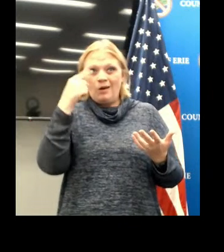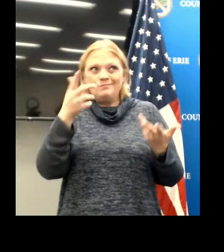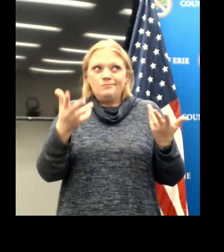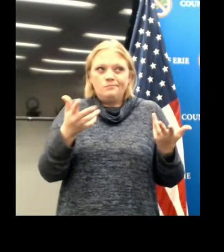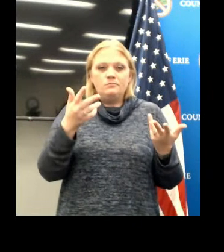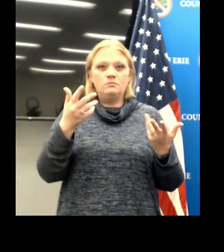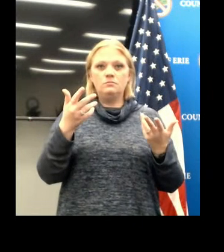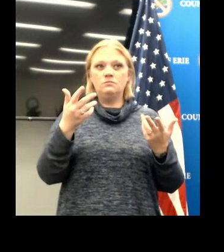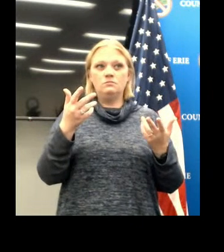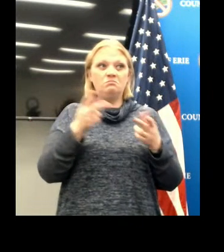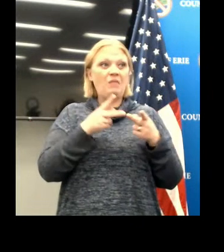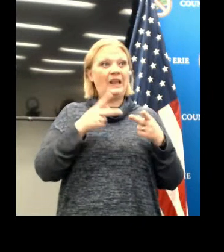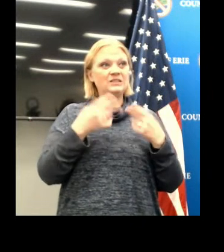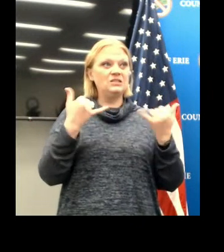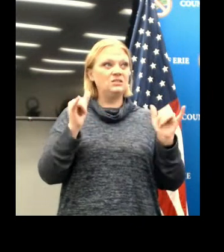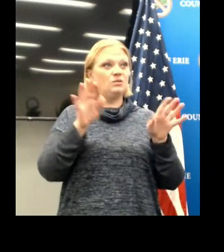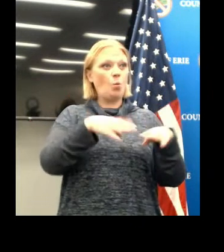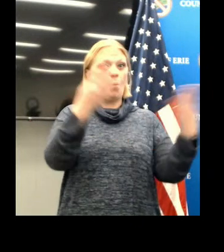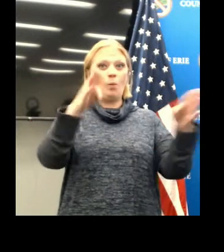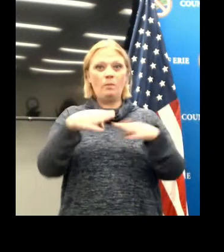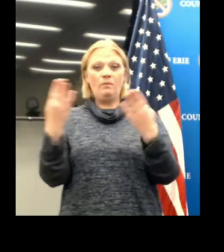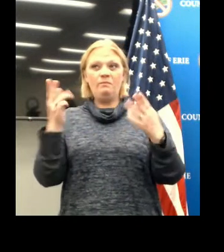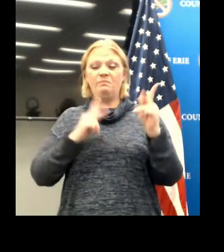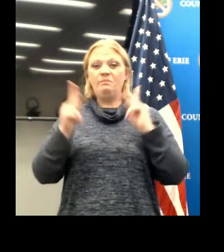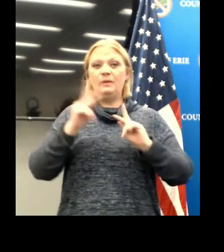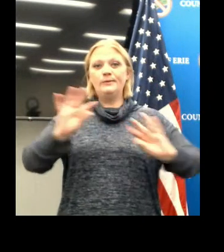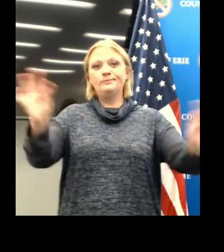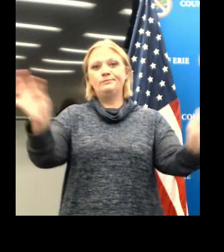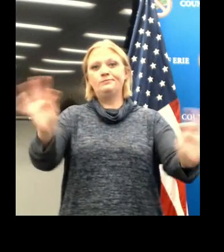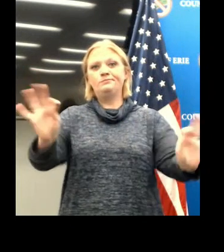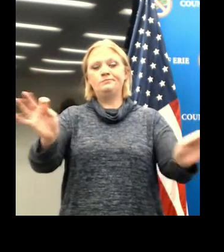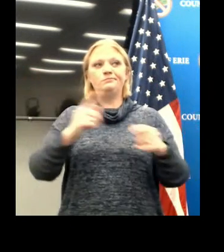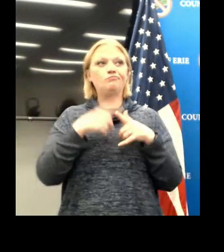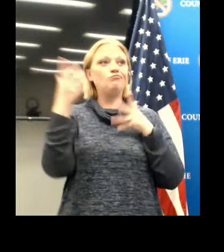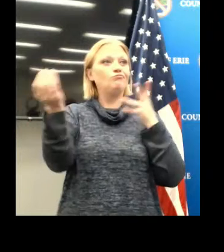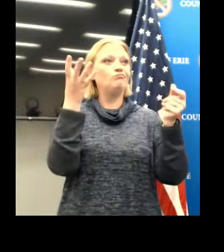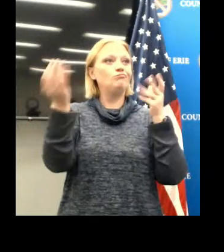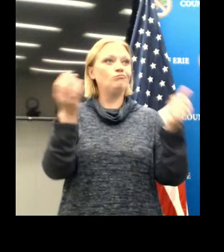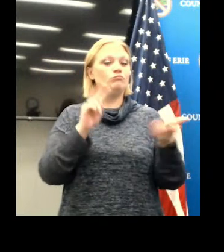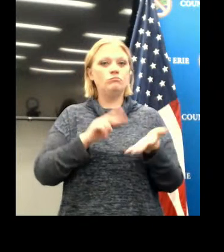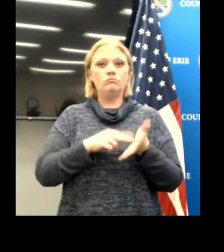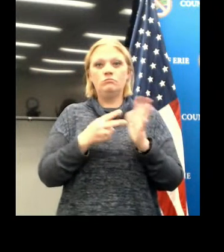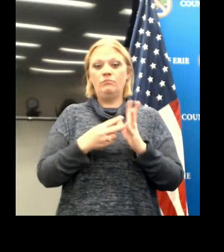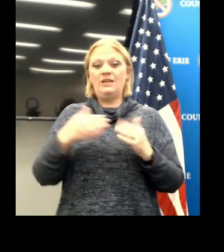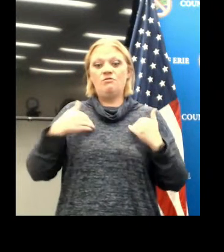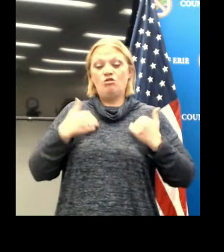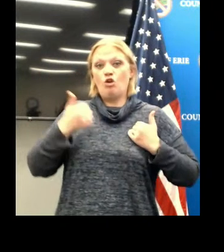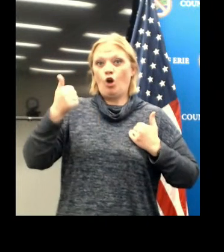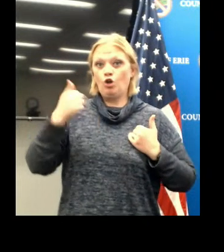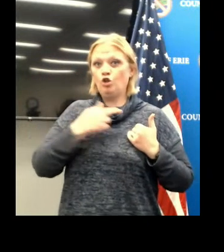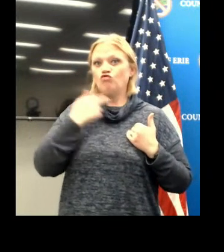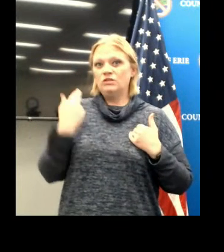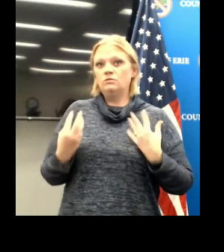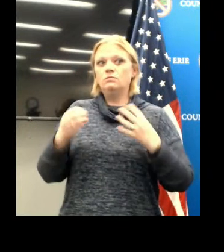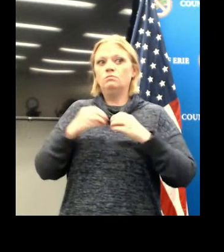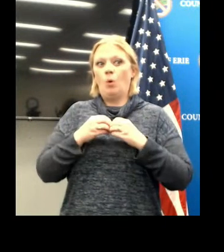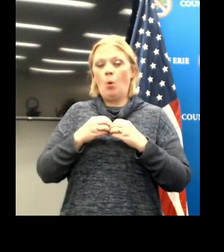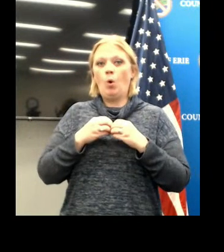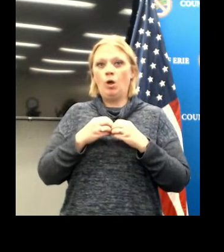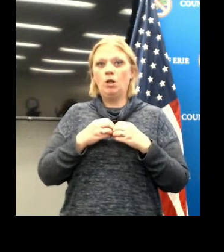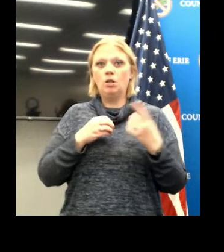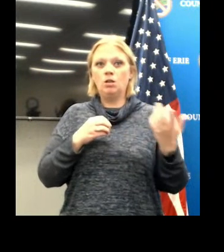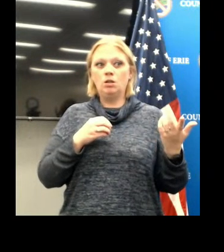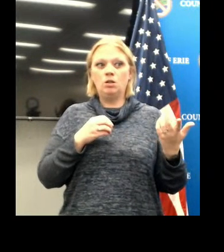still open, people are not taking it seriously, and therefore there's a greater risk of individuals who are younger who otherwise probably would have been locked down in April and